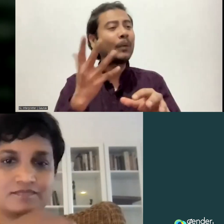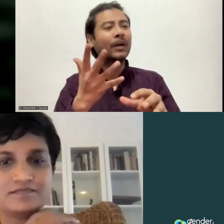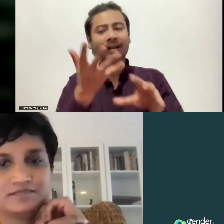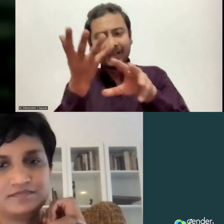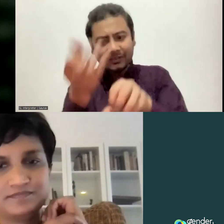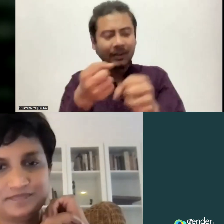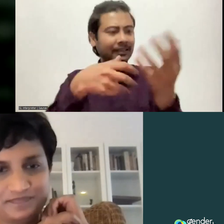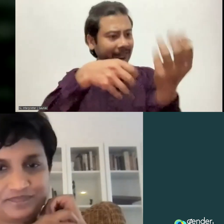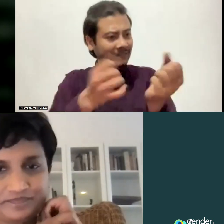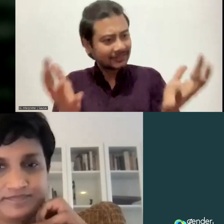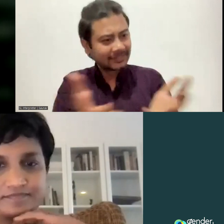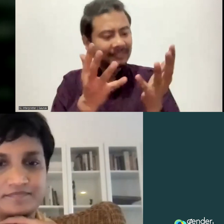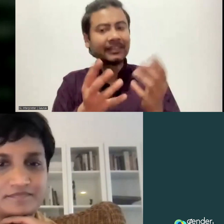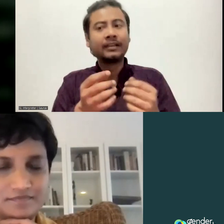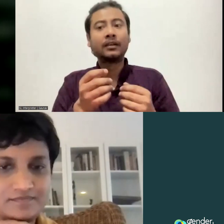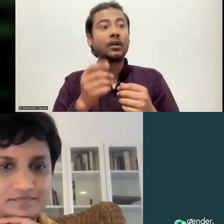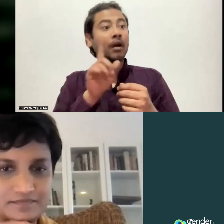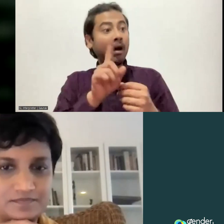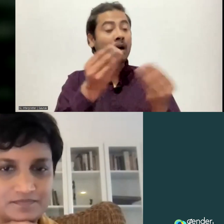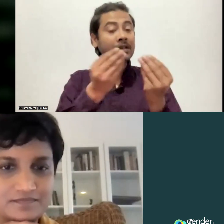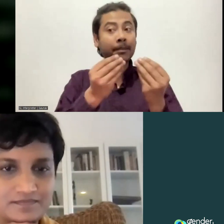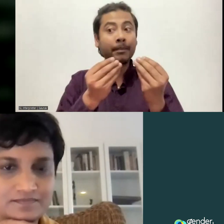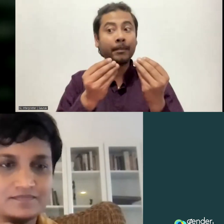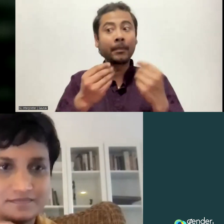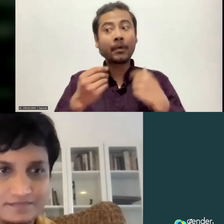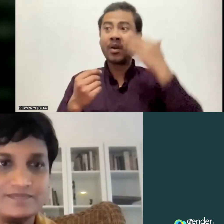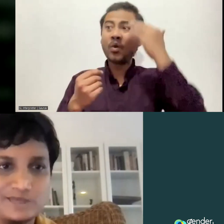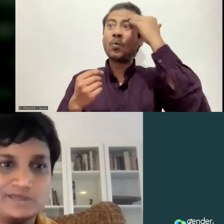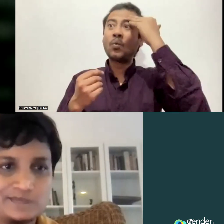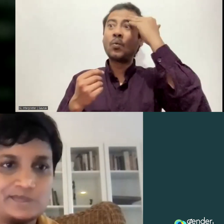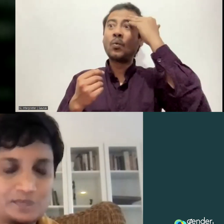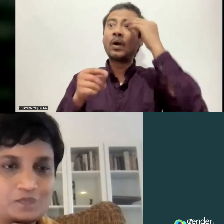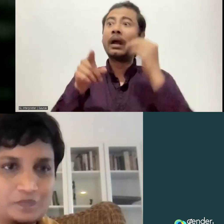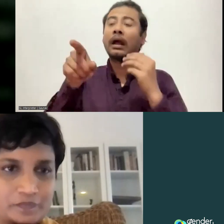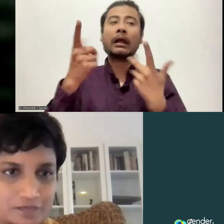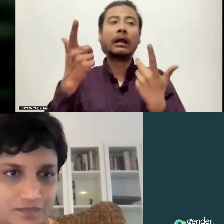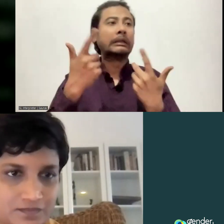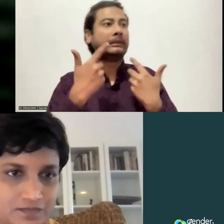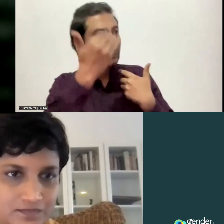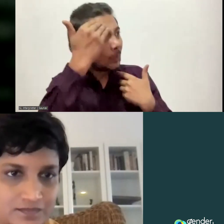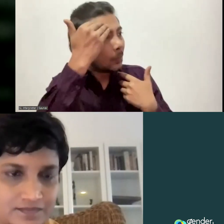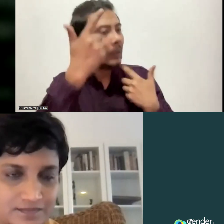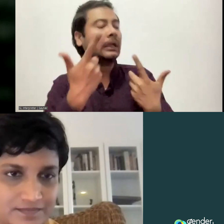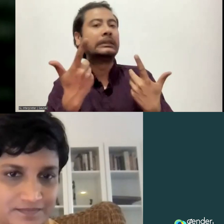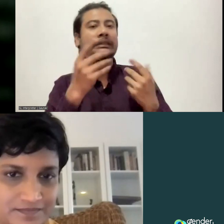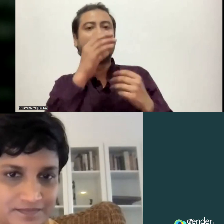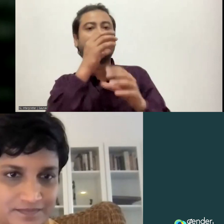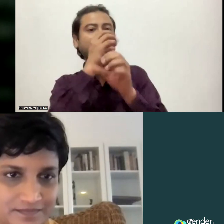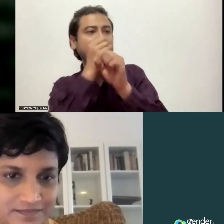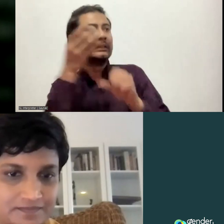can also be fragile and can break, being vulnerable, going through this process, being iterative. And this is really